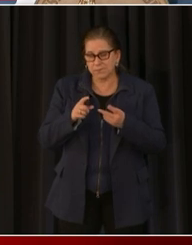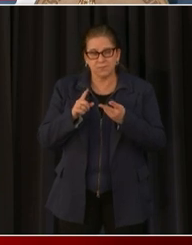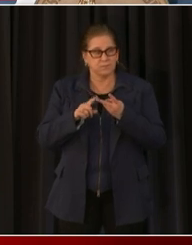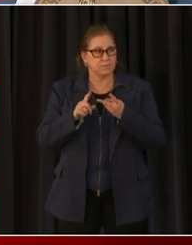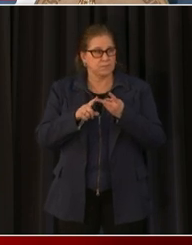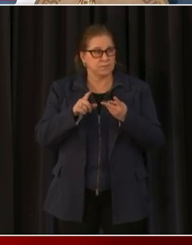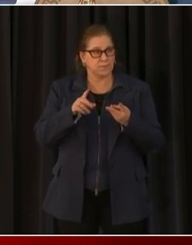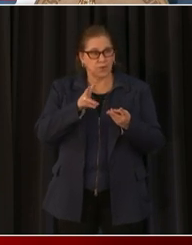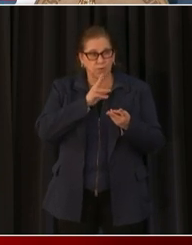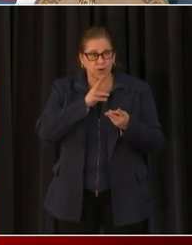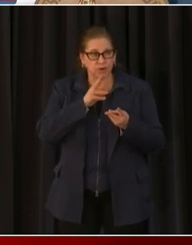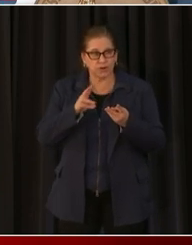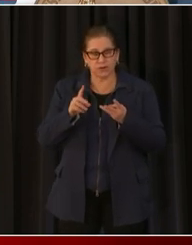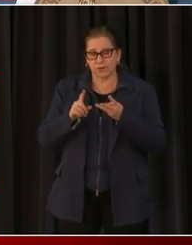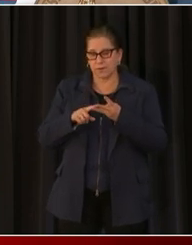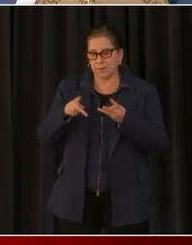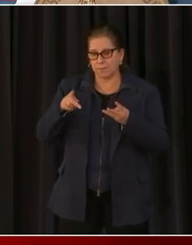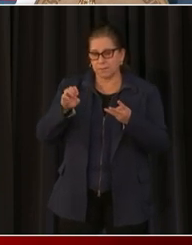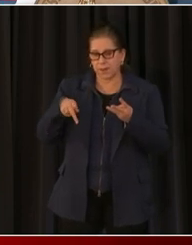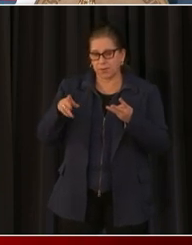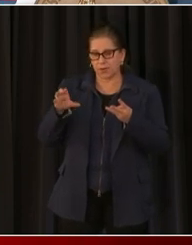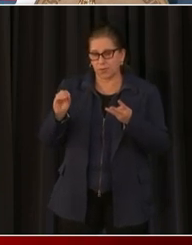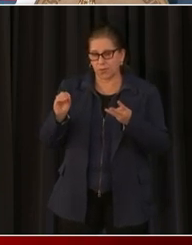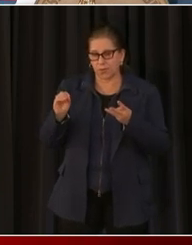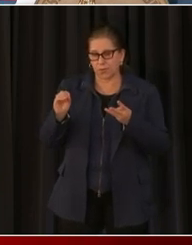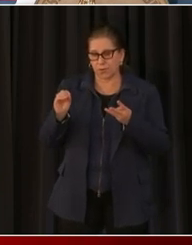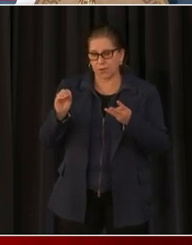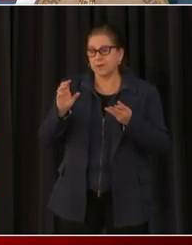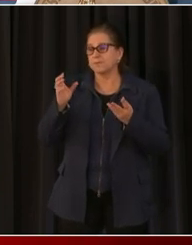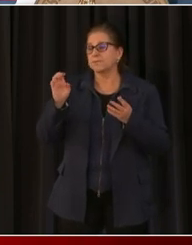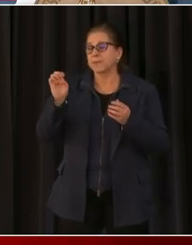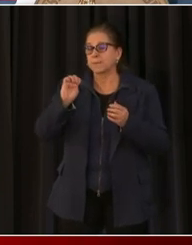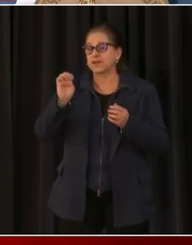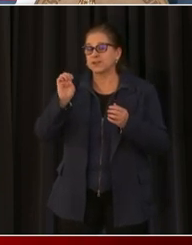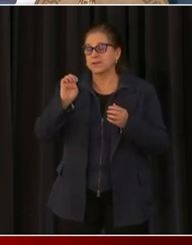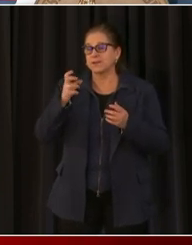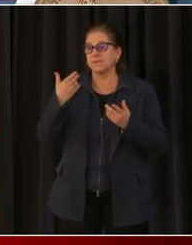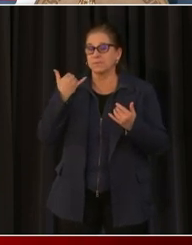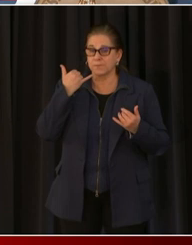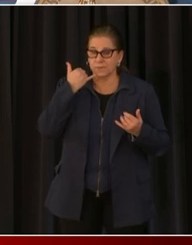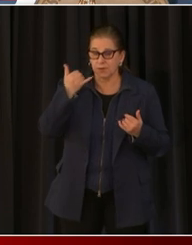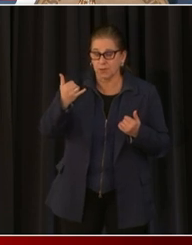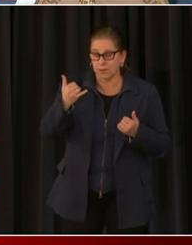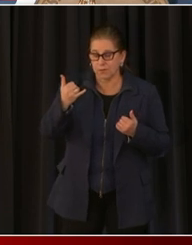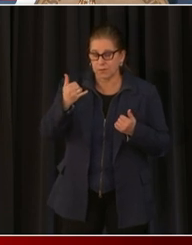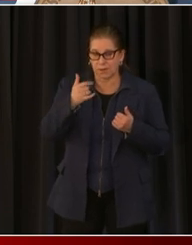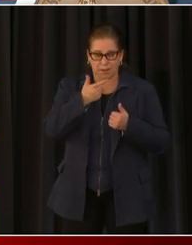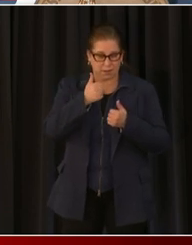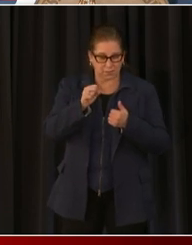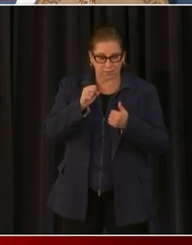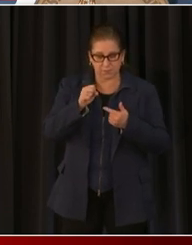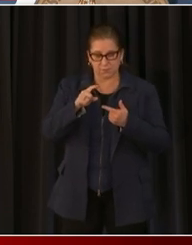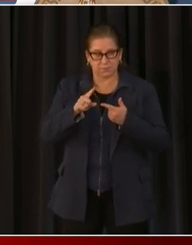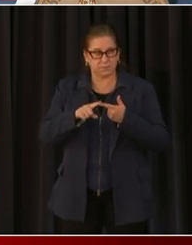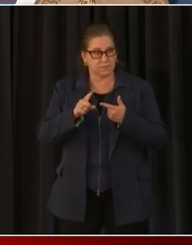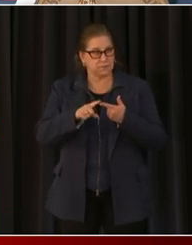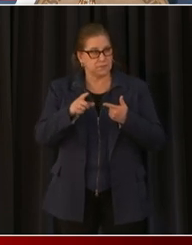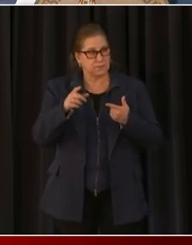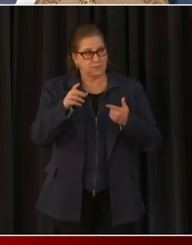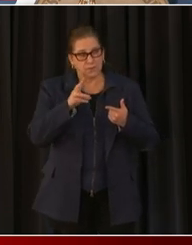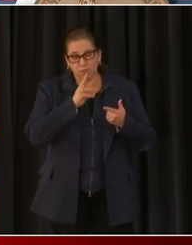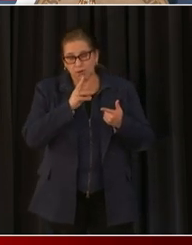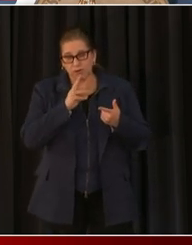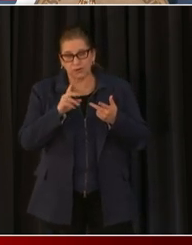those. The emergency utility contacts for Washington Gas, DC Water, and Pepco